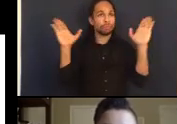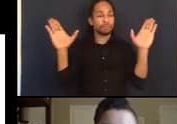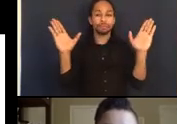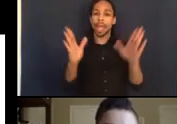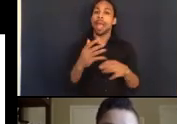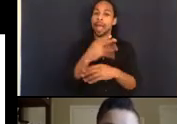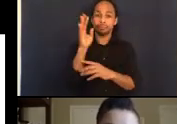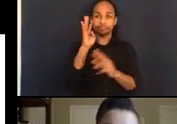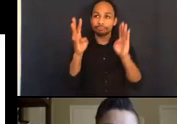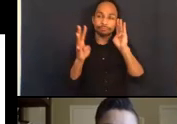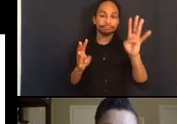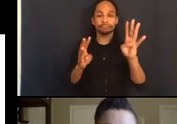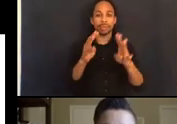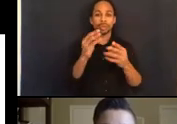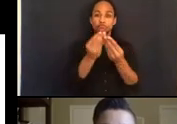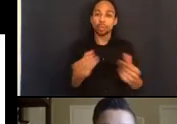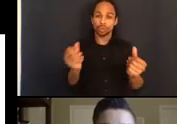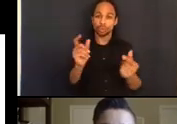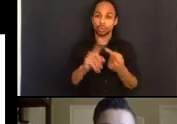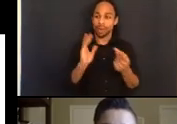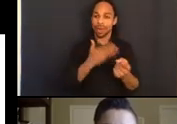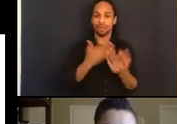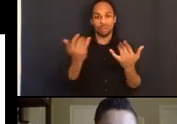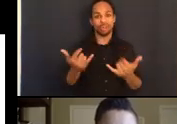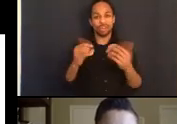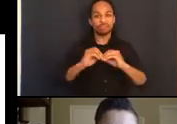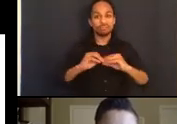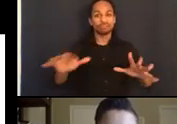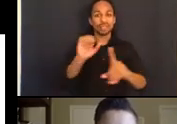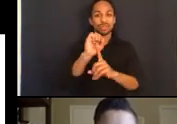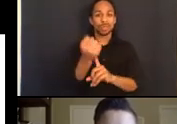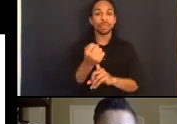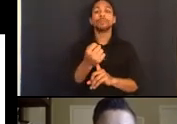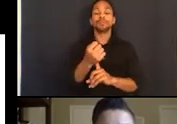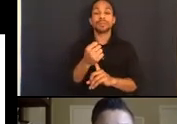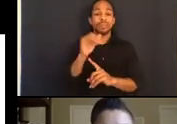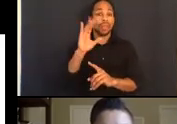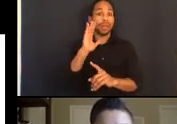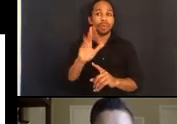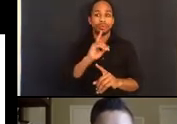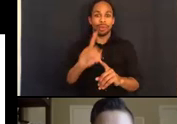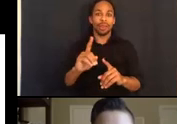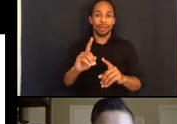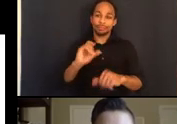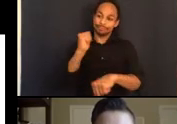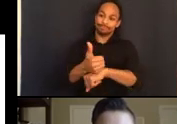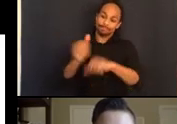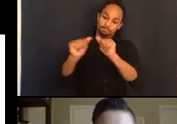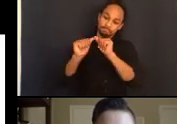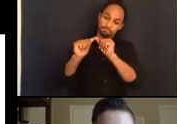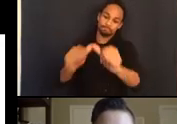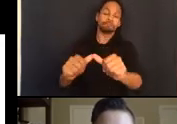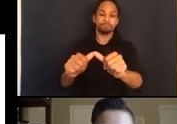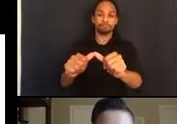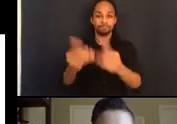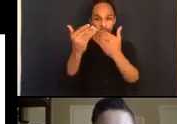solutions to the pandemic, but that can really inform long-term structural interventions. Some of these advances that we've seen